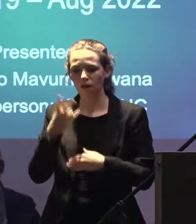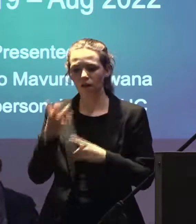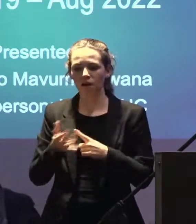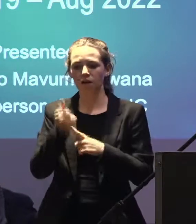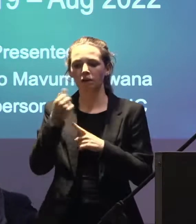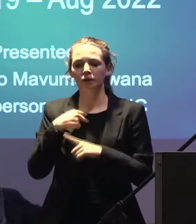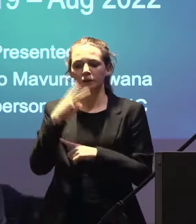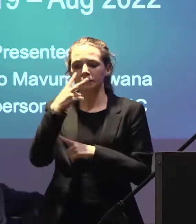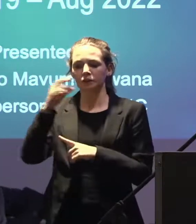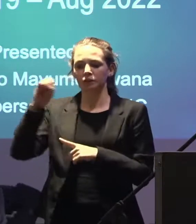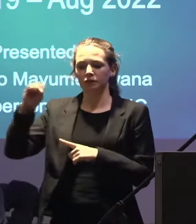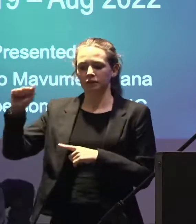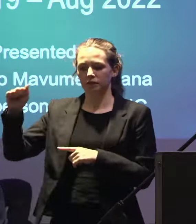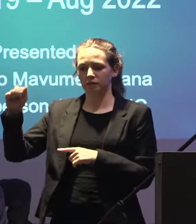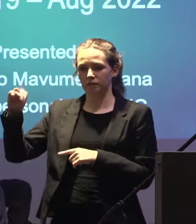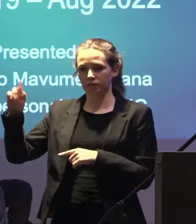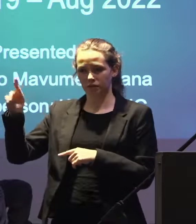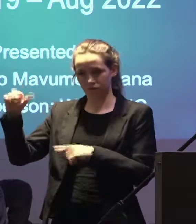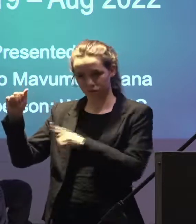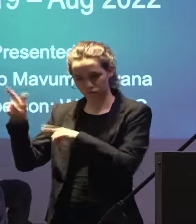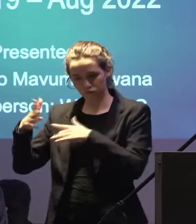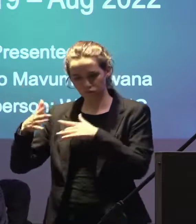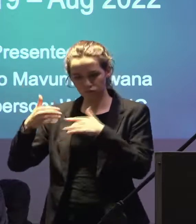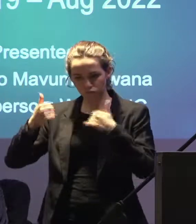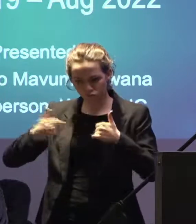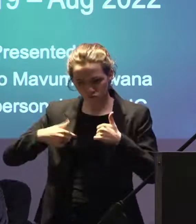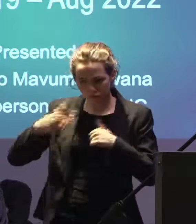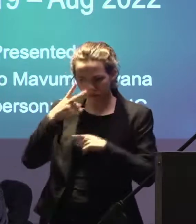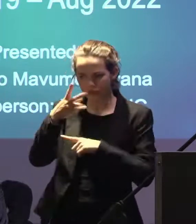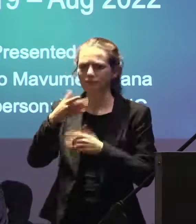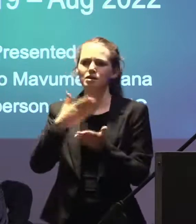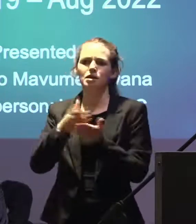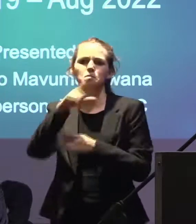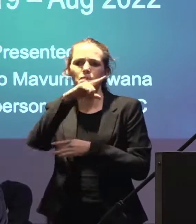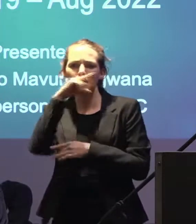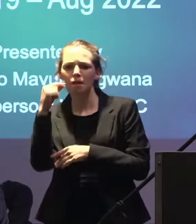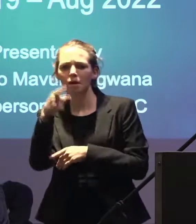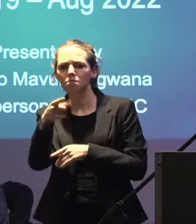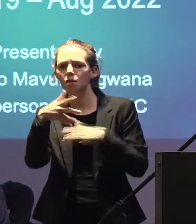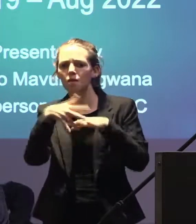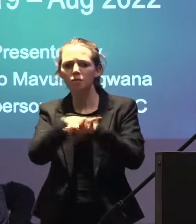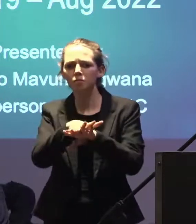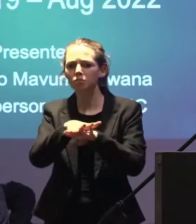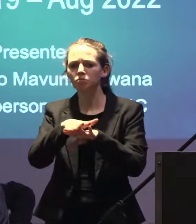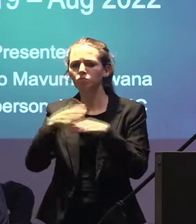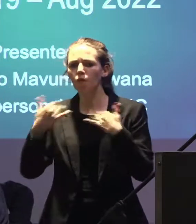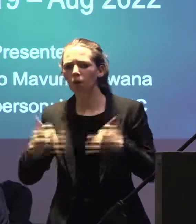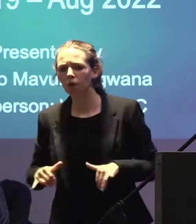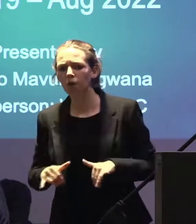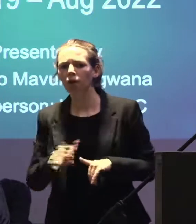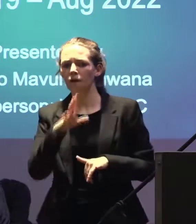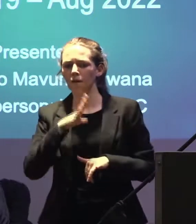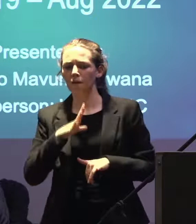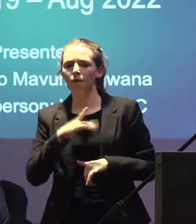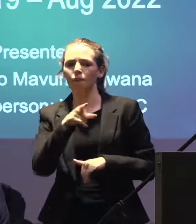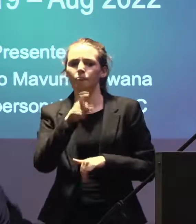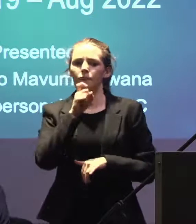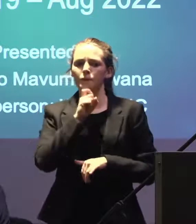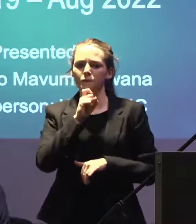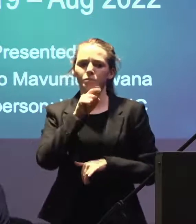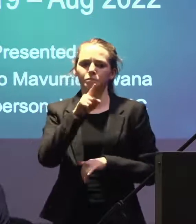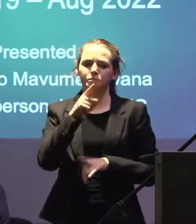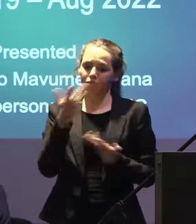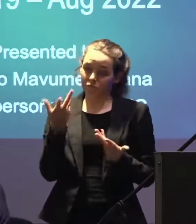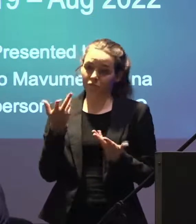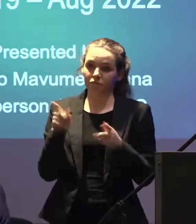SALGA once we have identified which names have not been implemented. The provinces, of course, will come into play